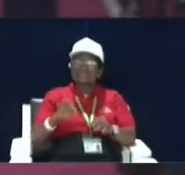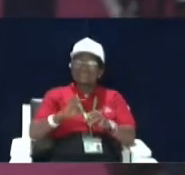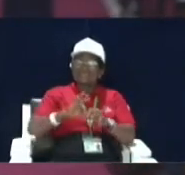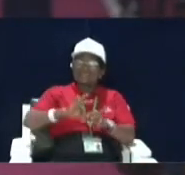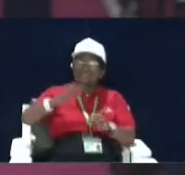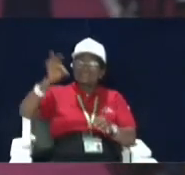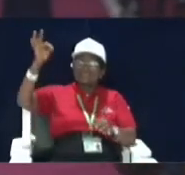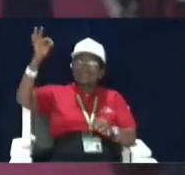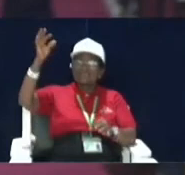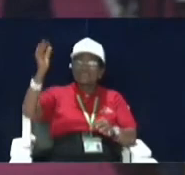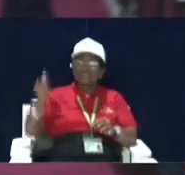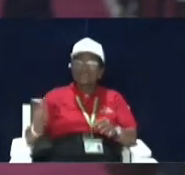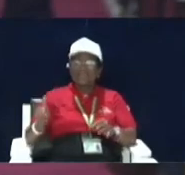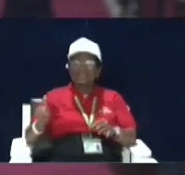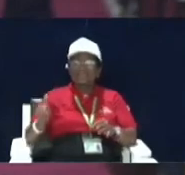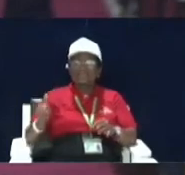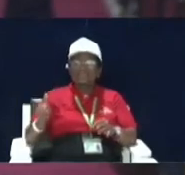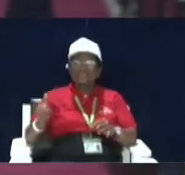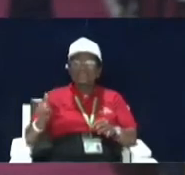spiritually.